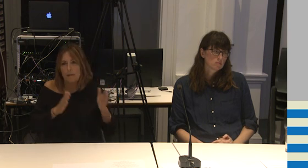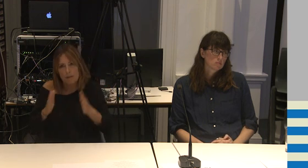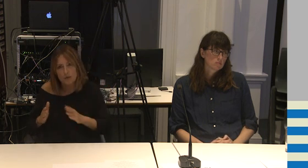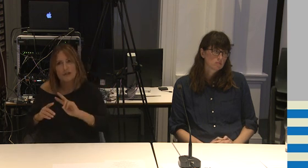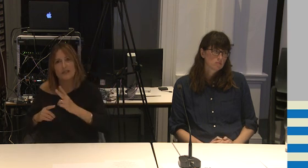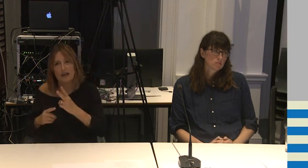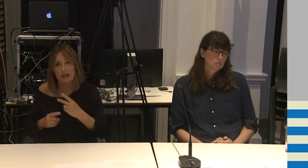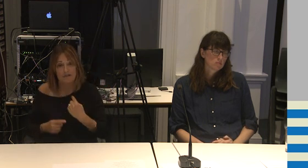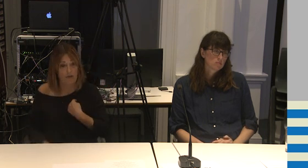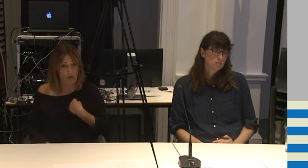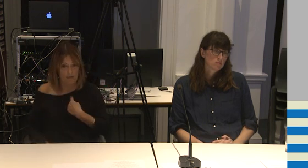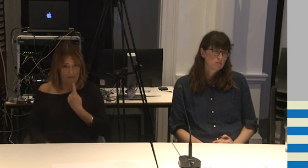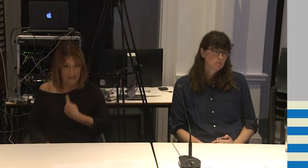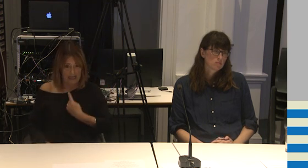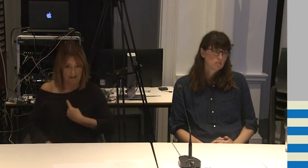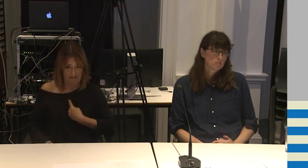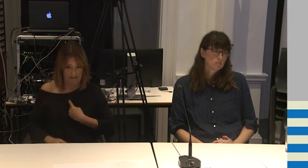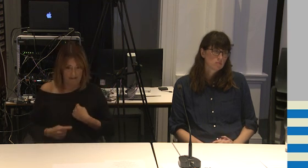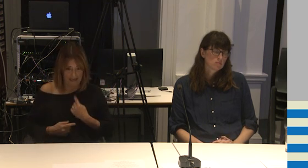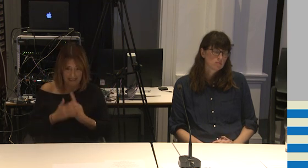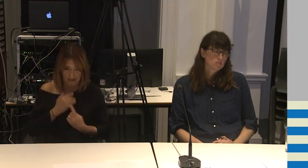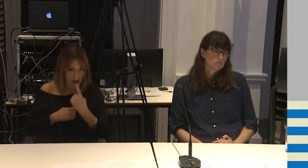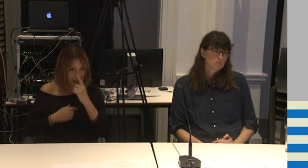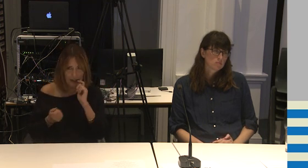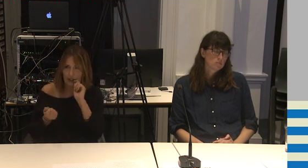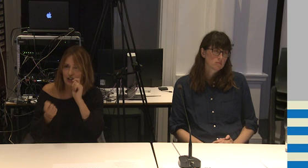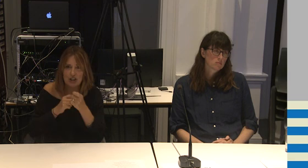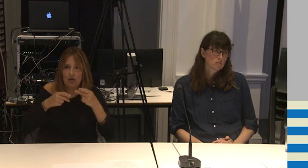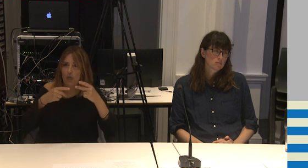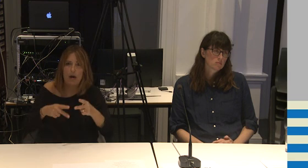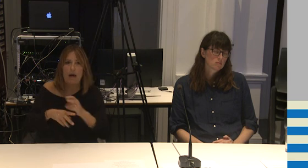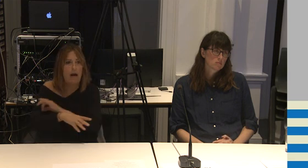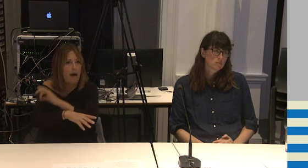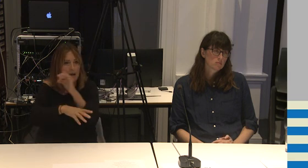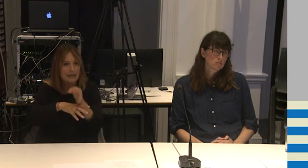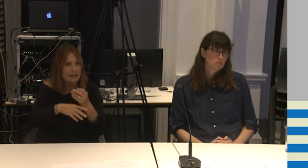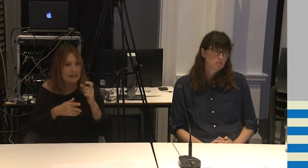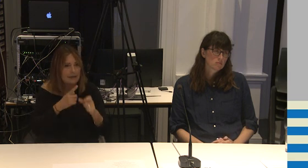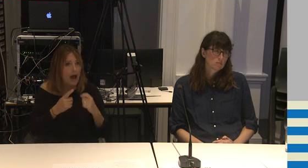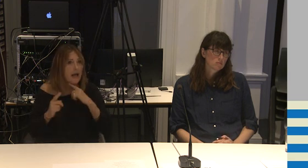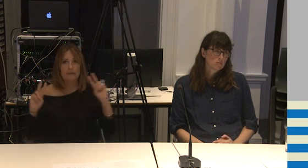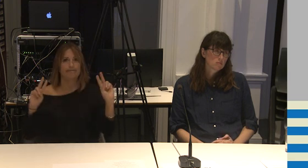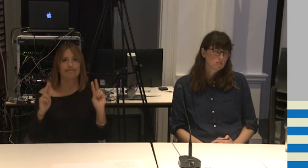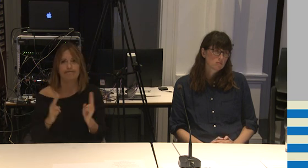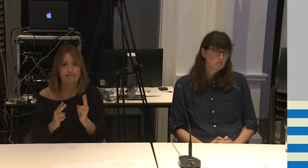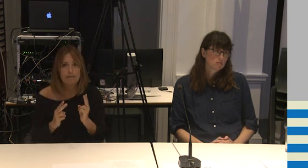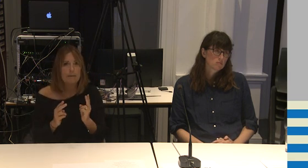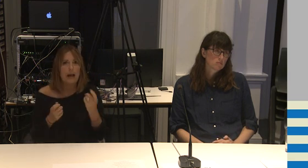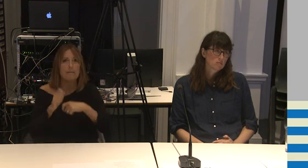an individual, I cannot change the way we do things in architecture. I cannot make the profession less visual on my